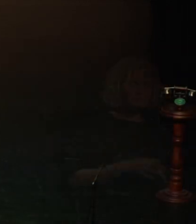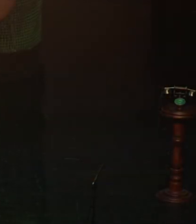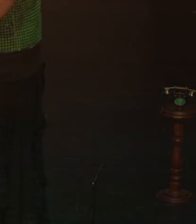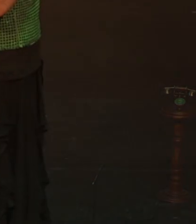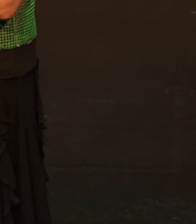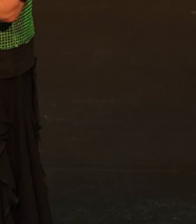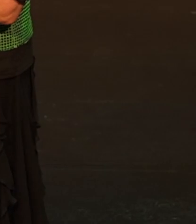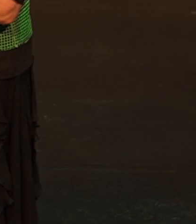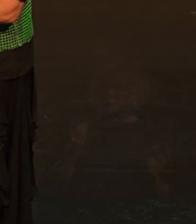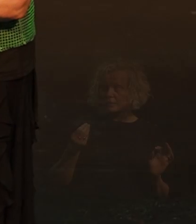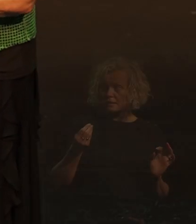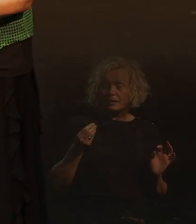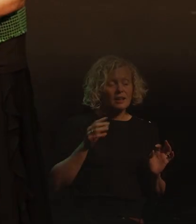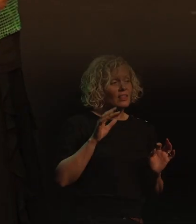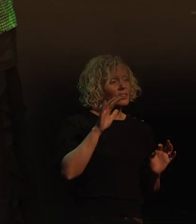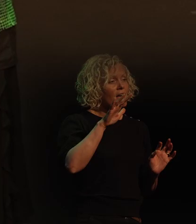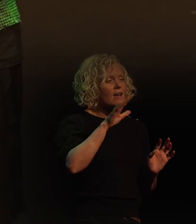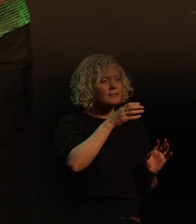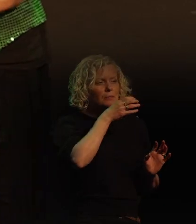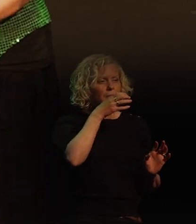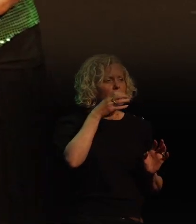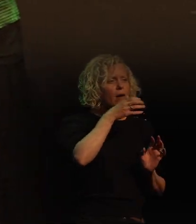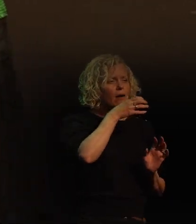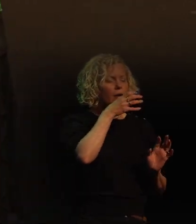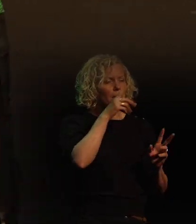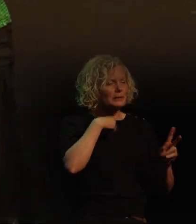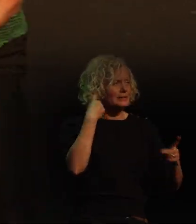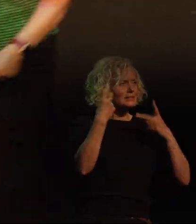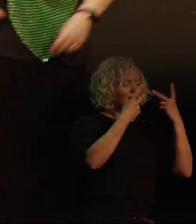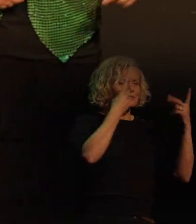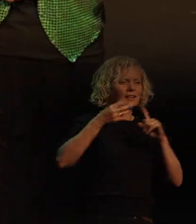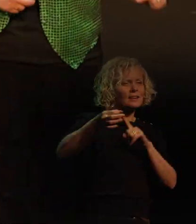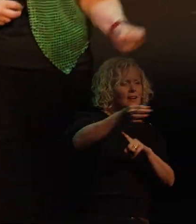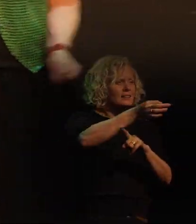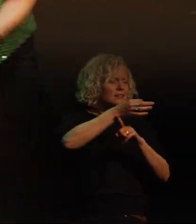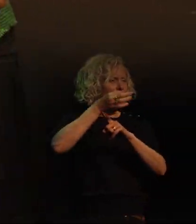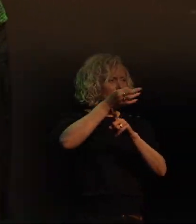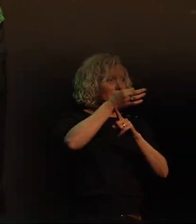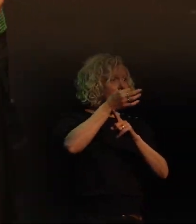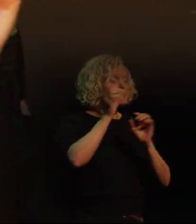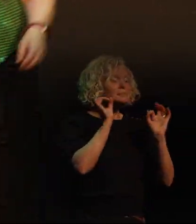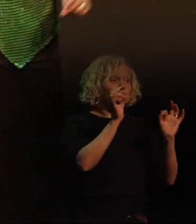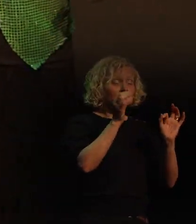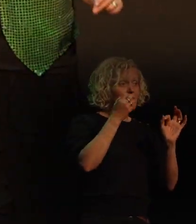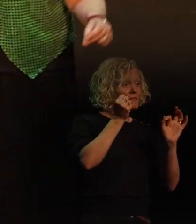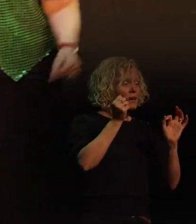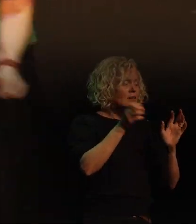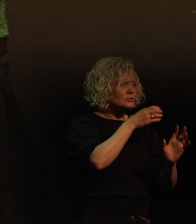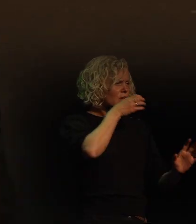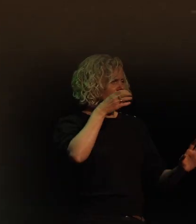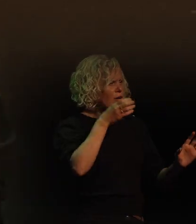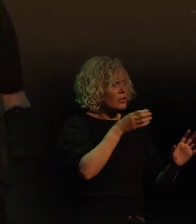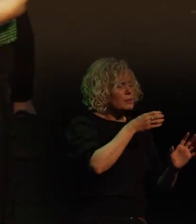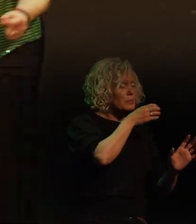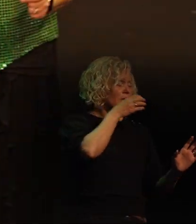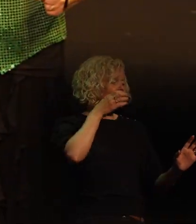Right. There's a little ditty we're singing in the city, especially when it's been on the